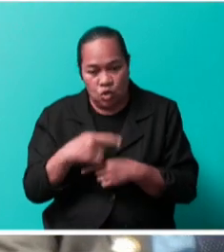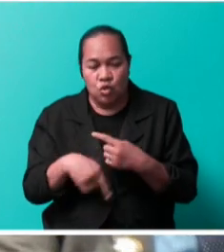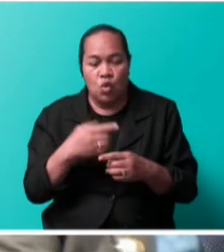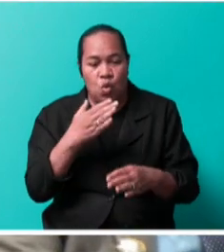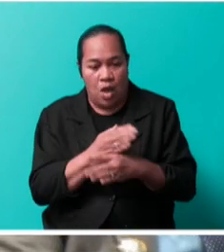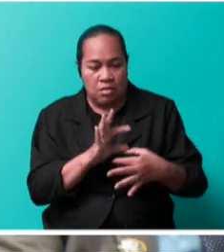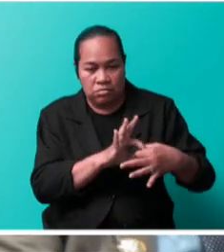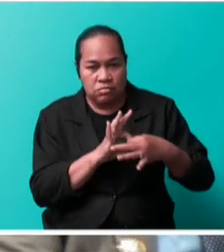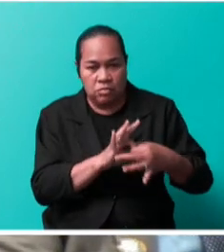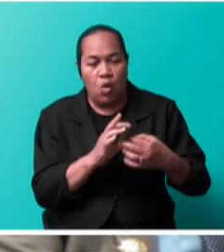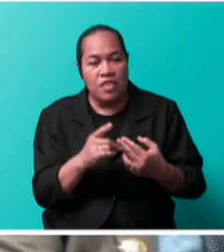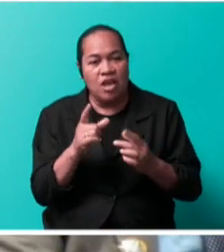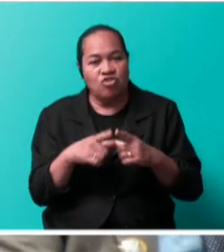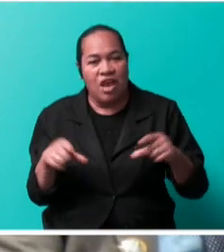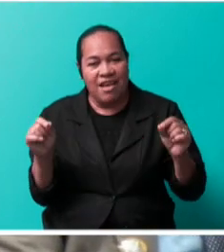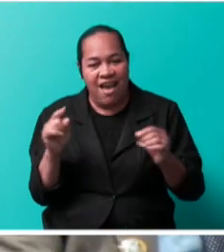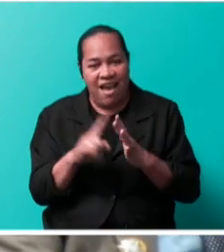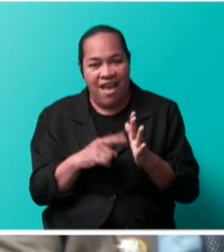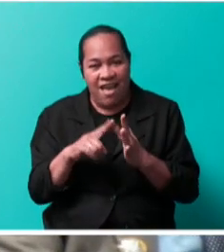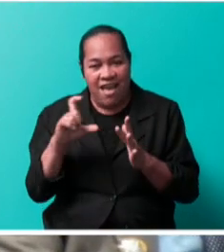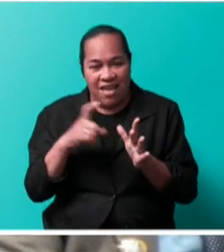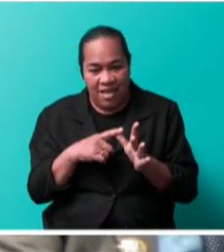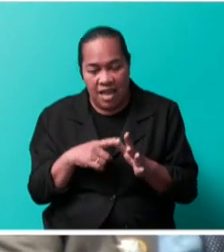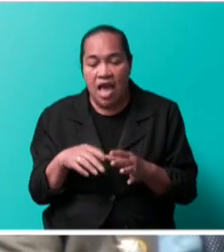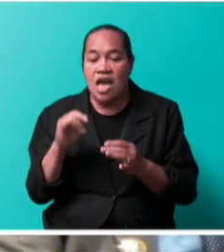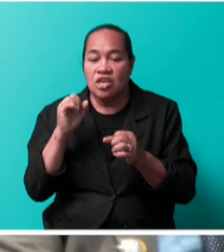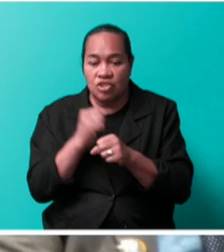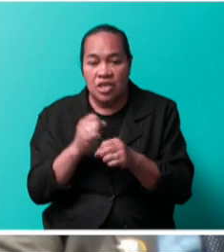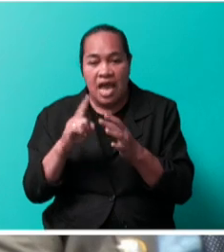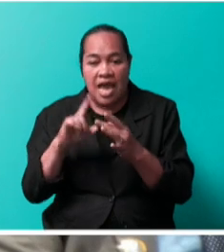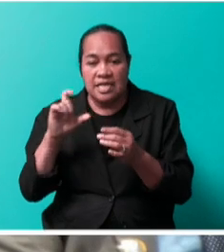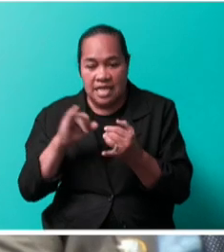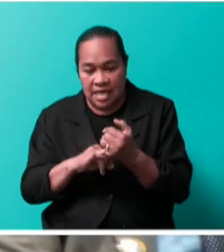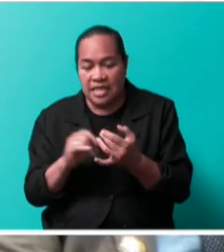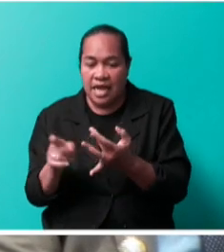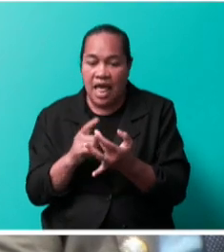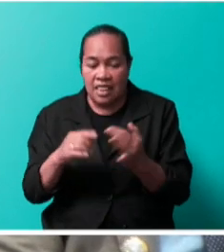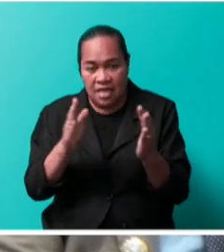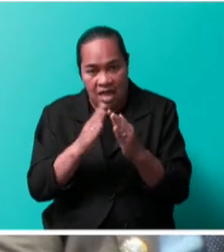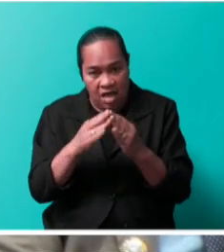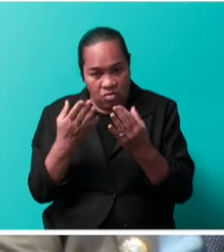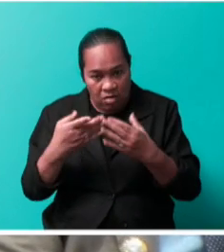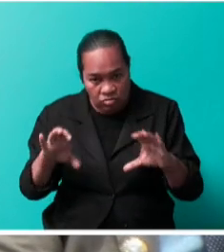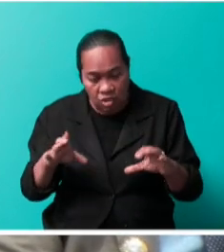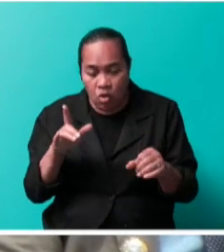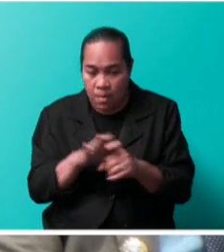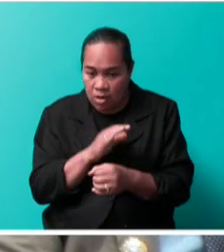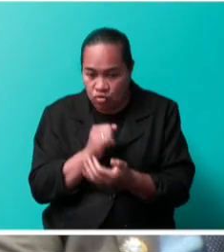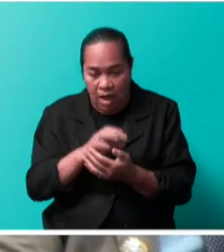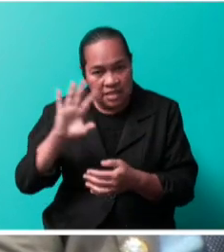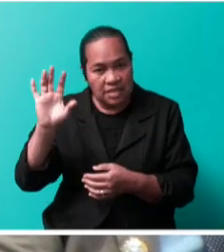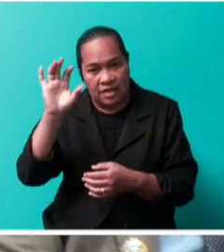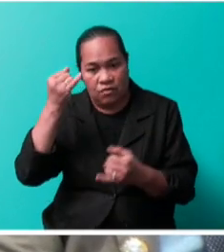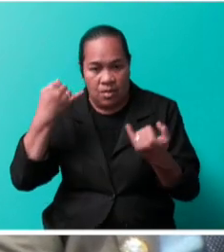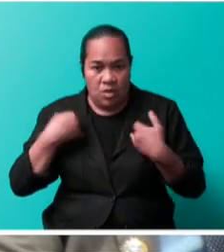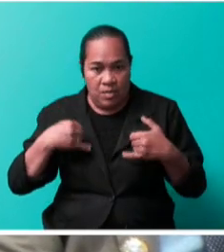with JICA, GICS, municipal councils, and all relevant stakeholders to ensure the successful implementation